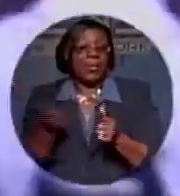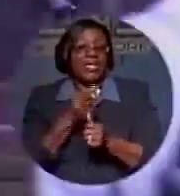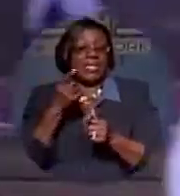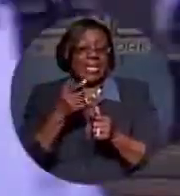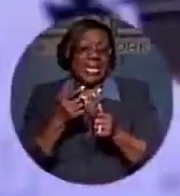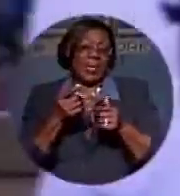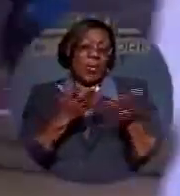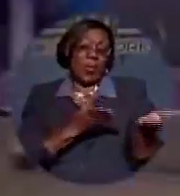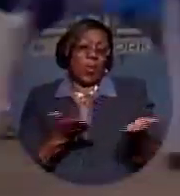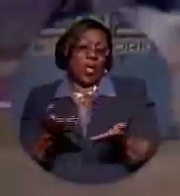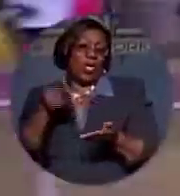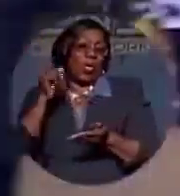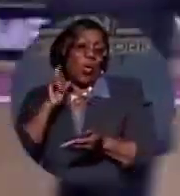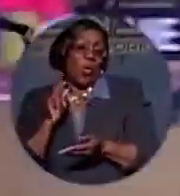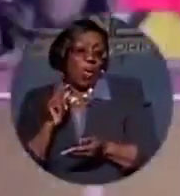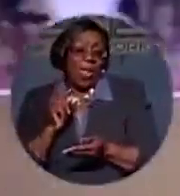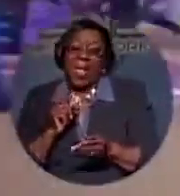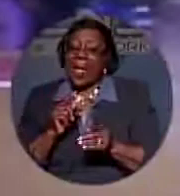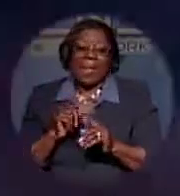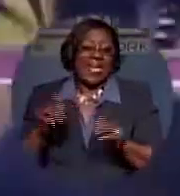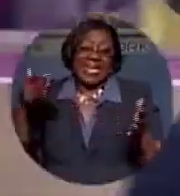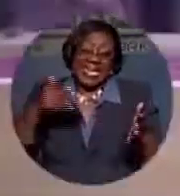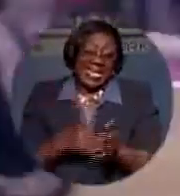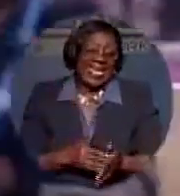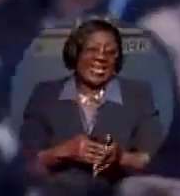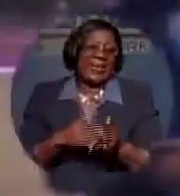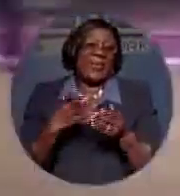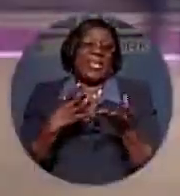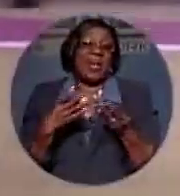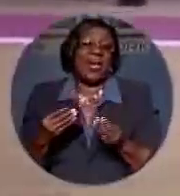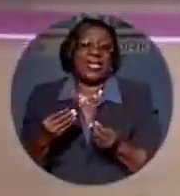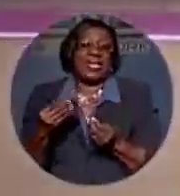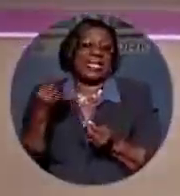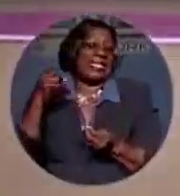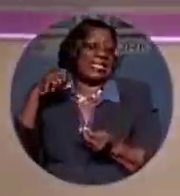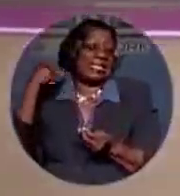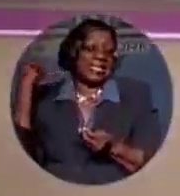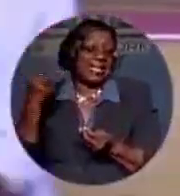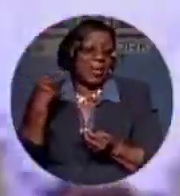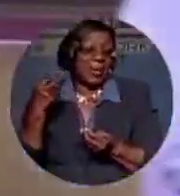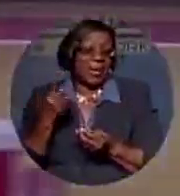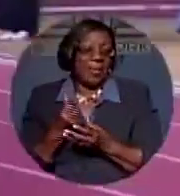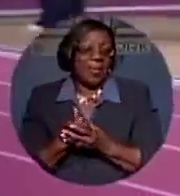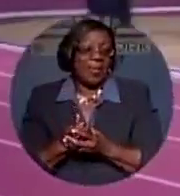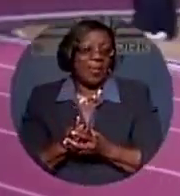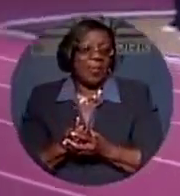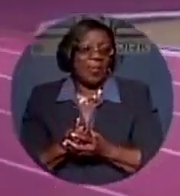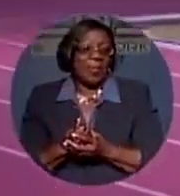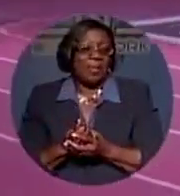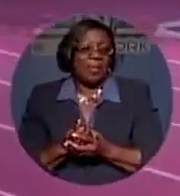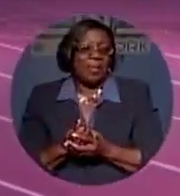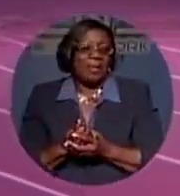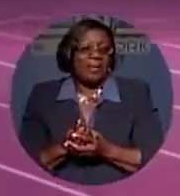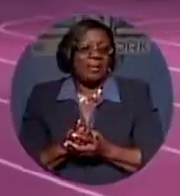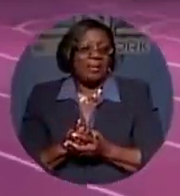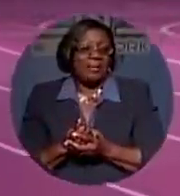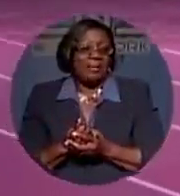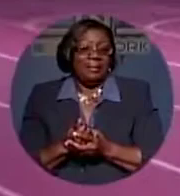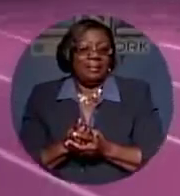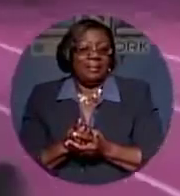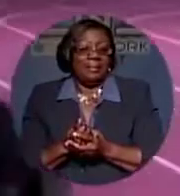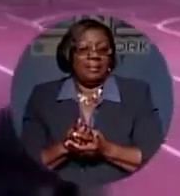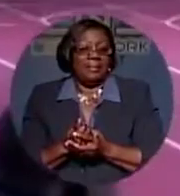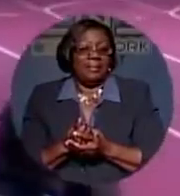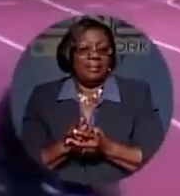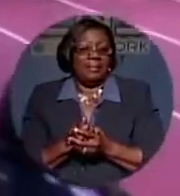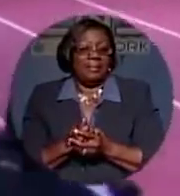gold medal, but they would have to settle for silver. First leg, Teosis Johnson. Second leg, Jamico Cartwright. Third leg,